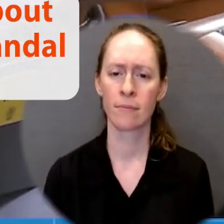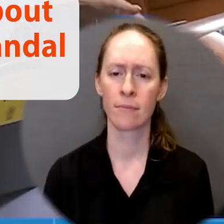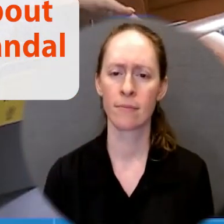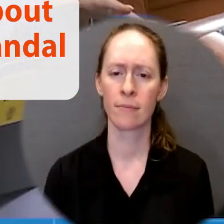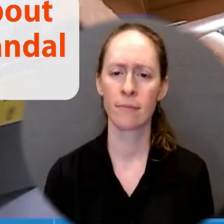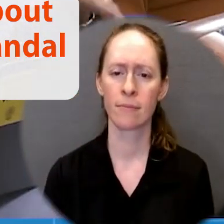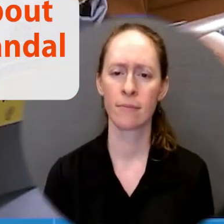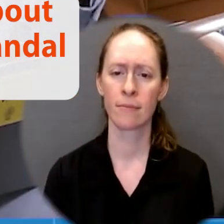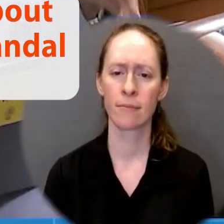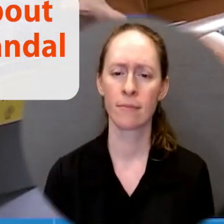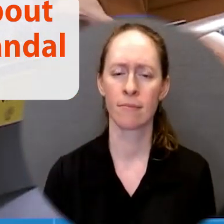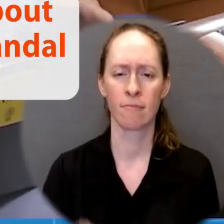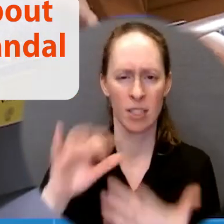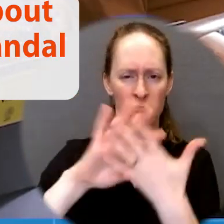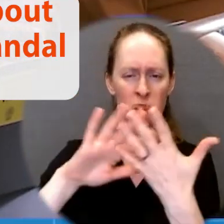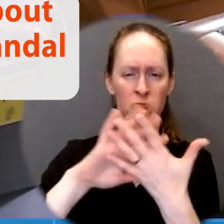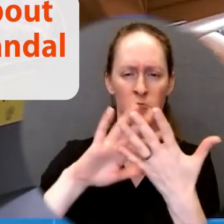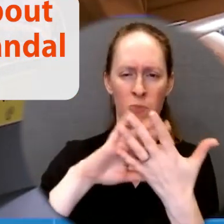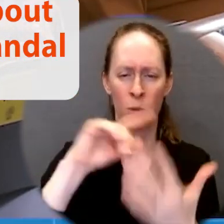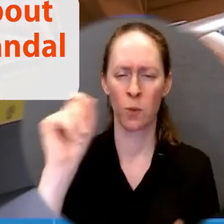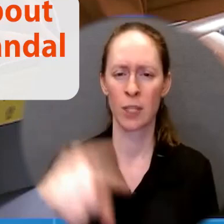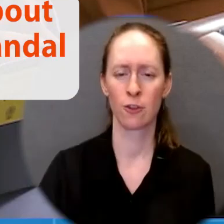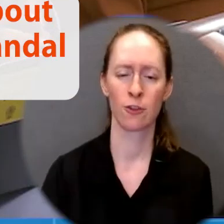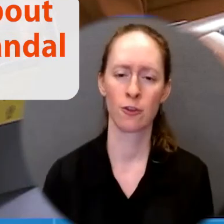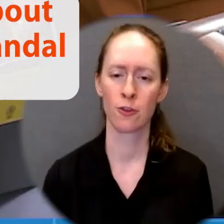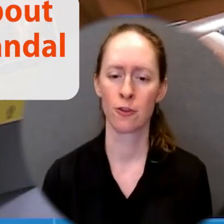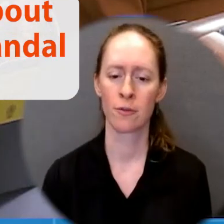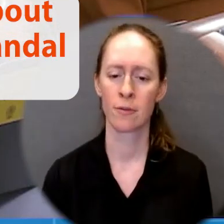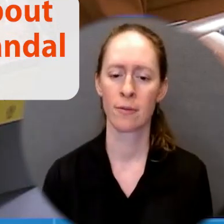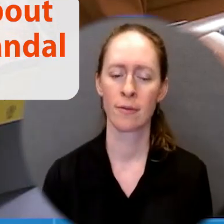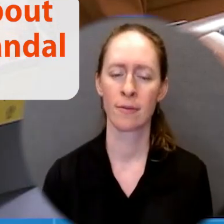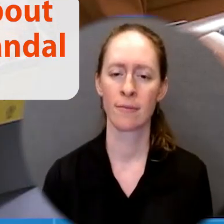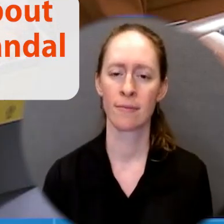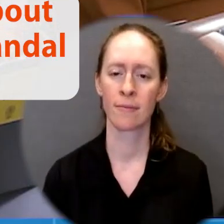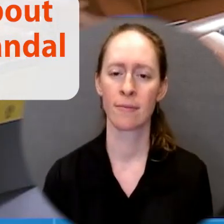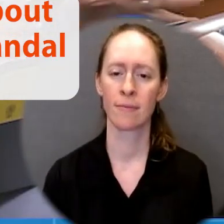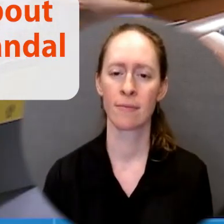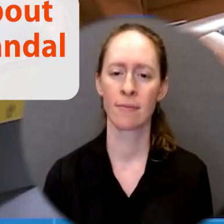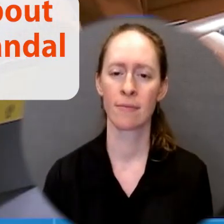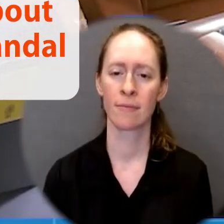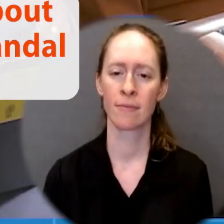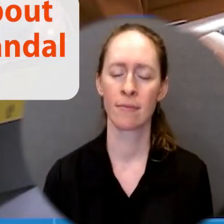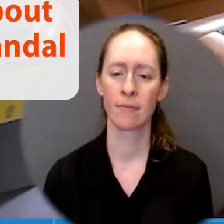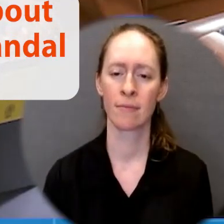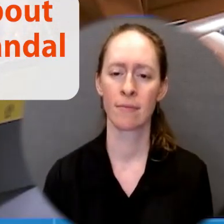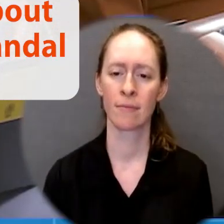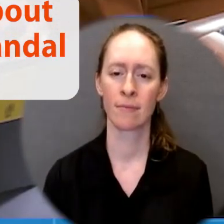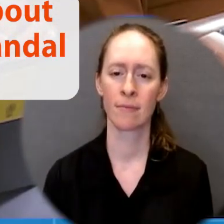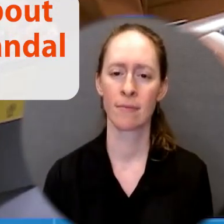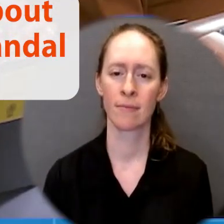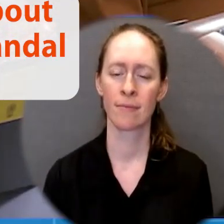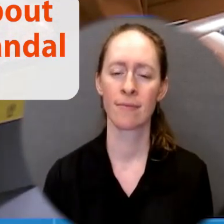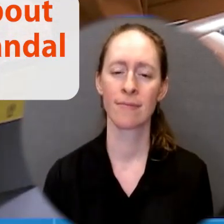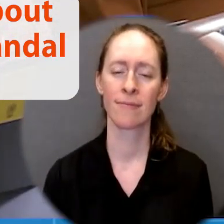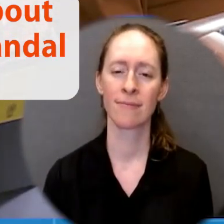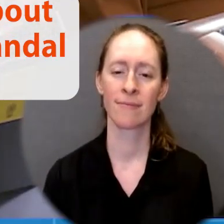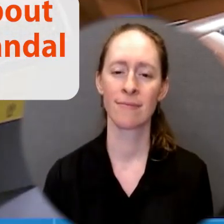that appeared in the material that he was given. So my question to you is, did anyone from the Biden